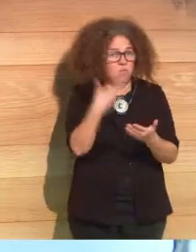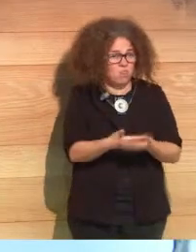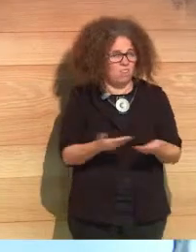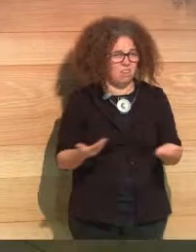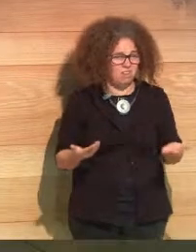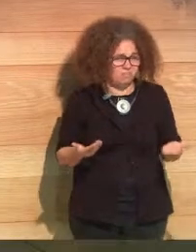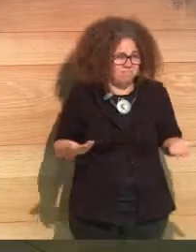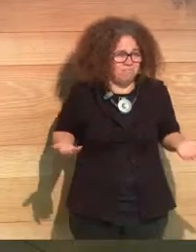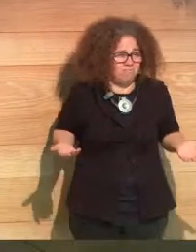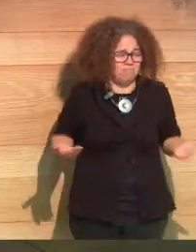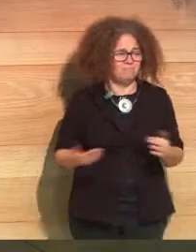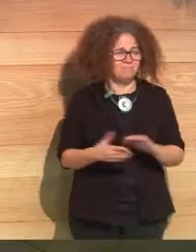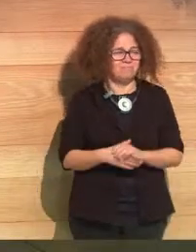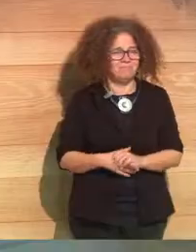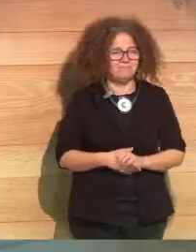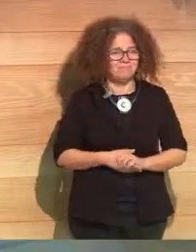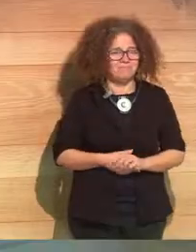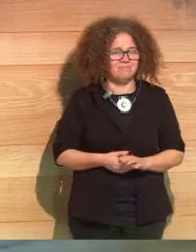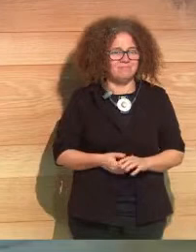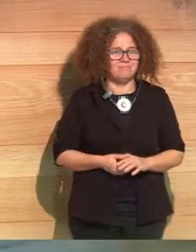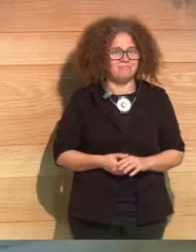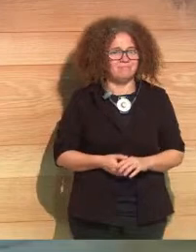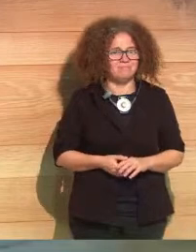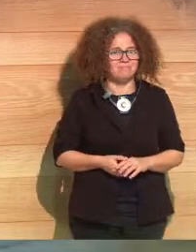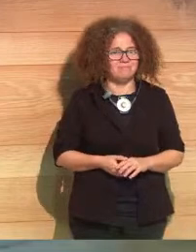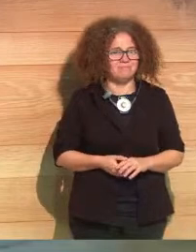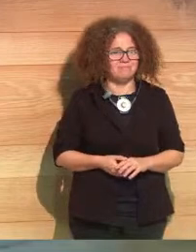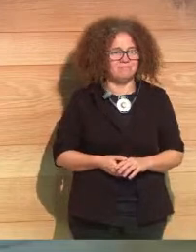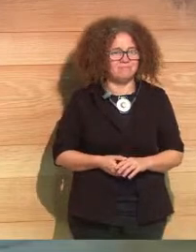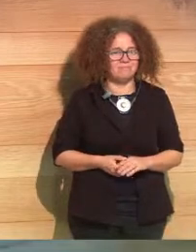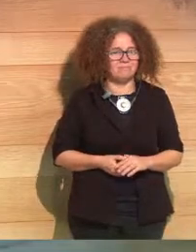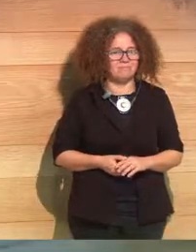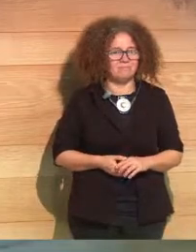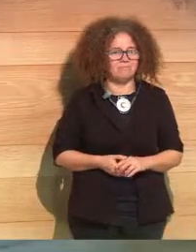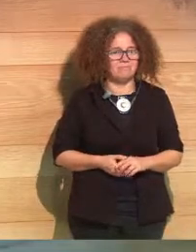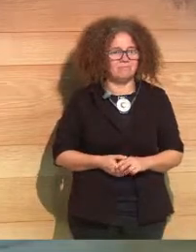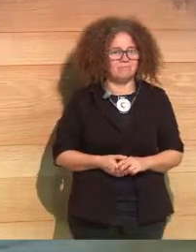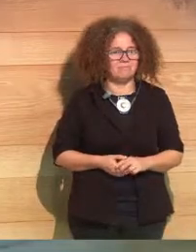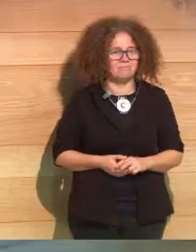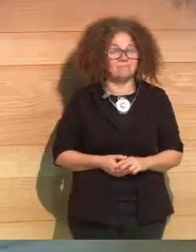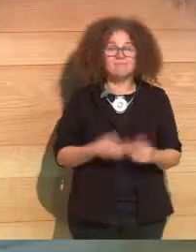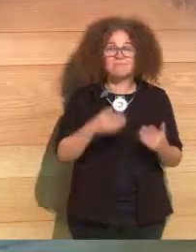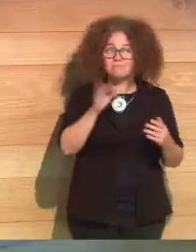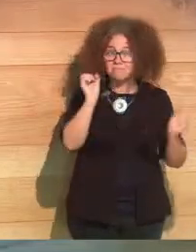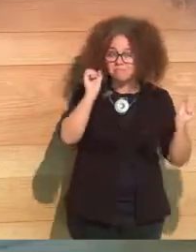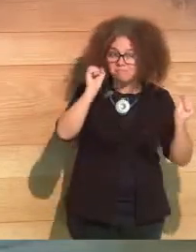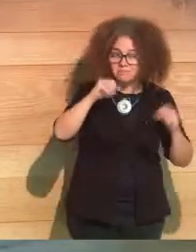Yeah. Okay, so, and suddenly you find Hambach.